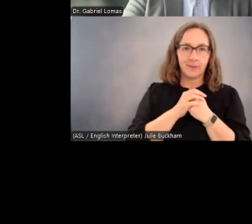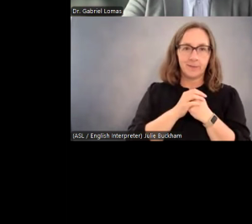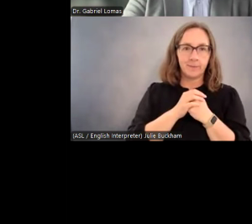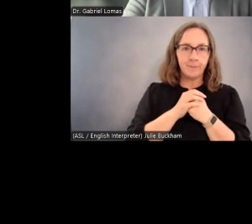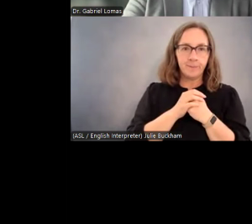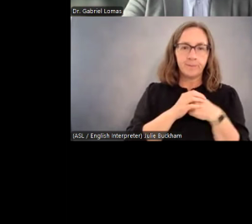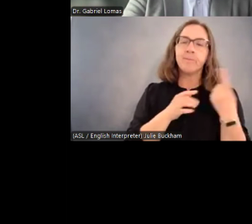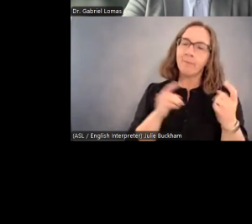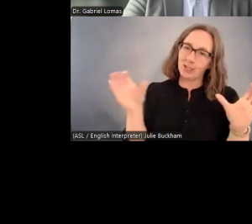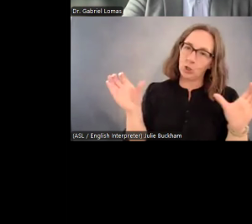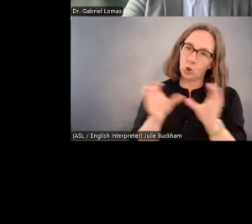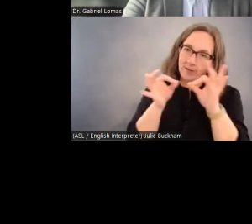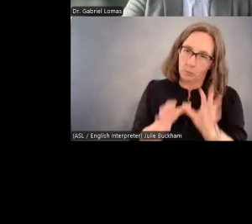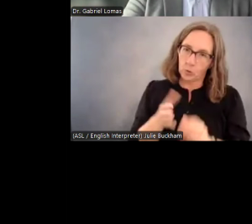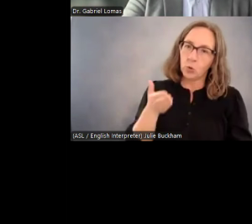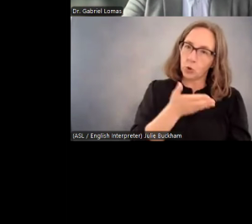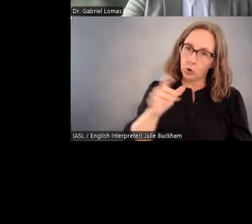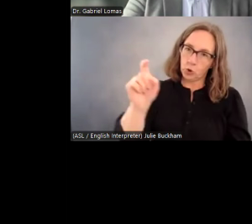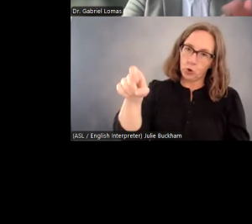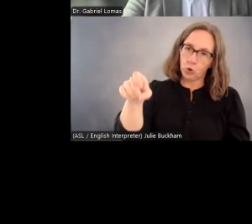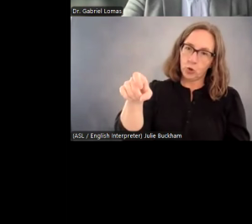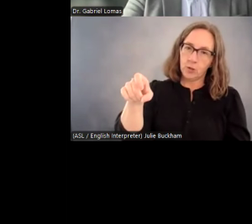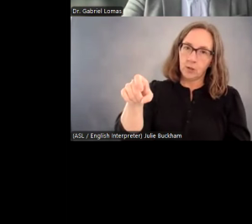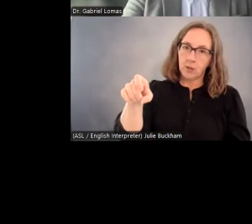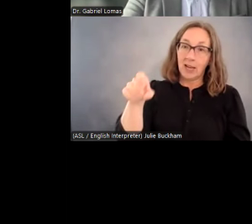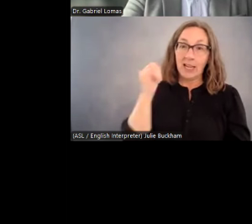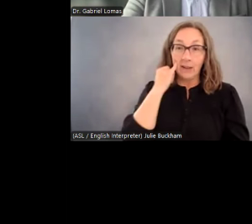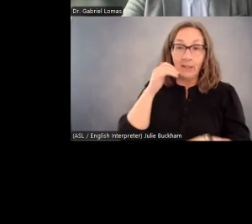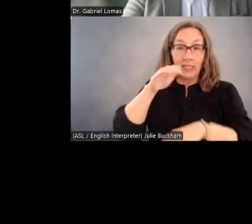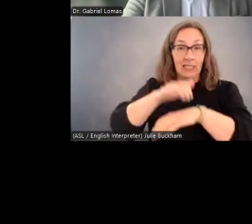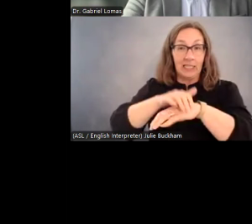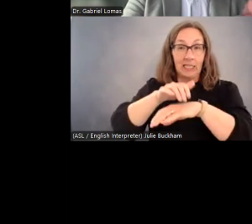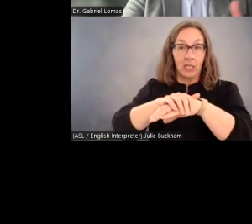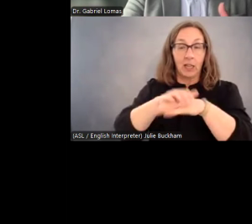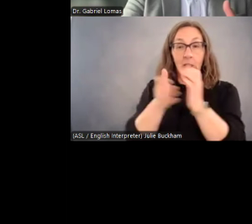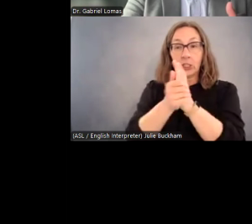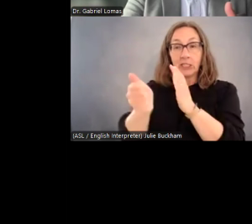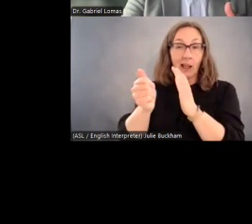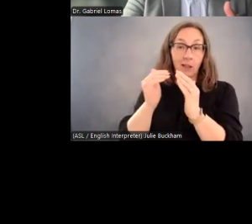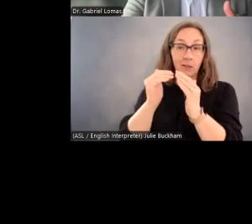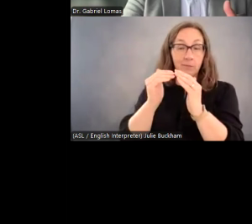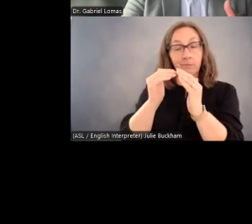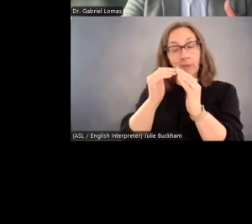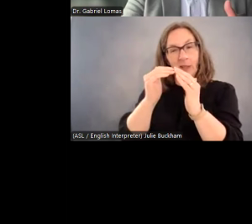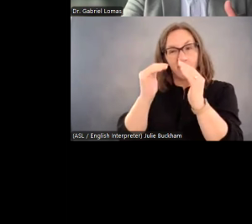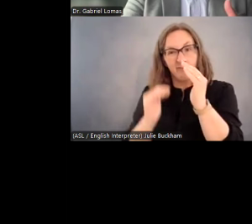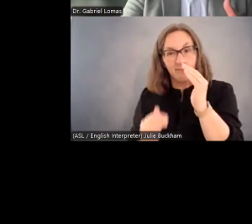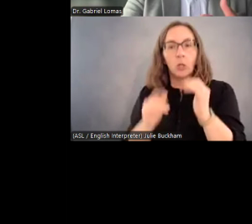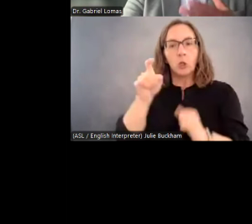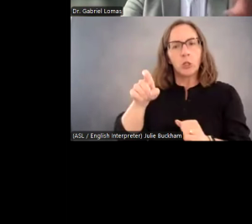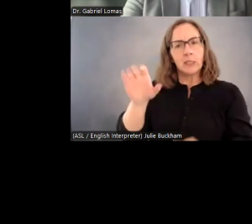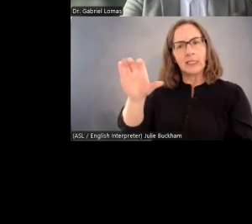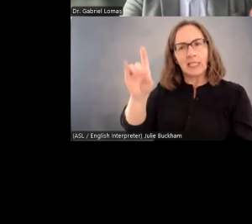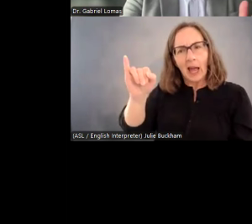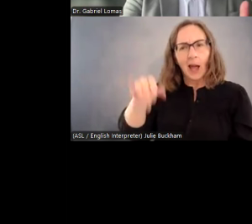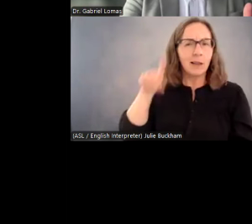Certified interpreter should be present, and then those with poor English skills should have a CDI, a certified deaf interpreter. And that